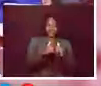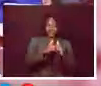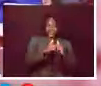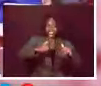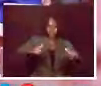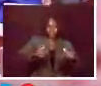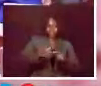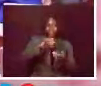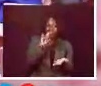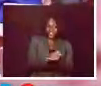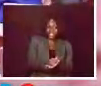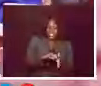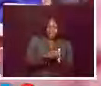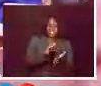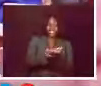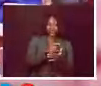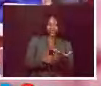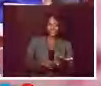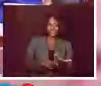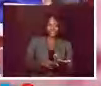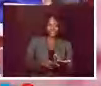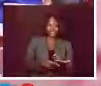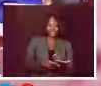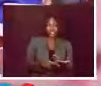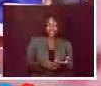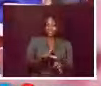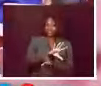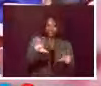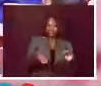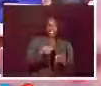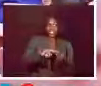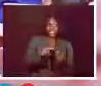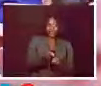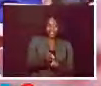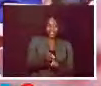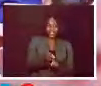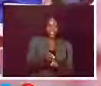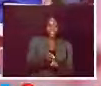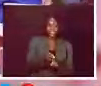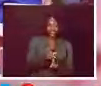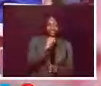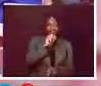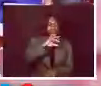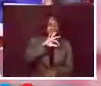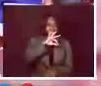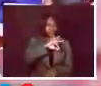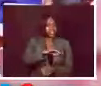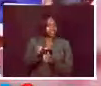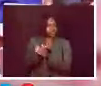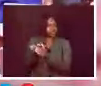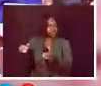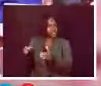Mr. Speaker, what it simply means is that when it comes to the absolute, you will be disadvantaging the majority so